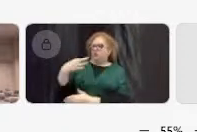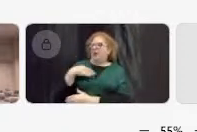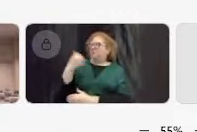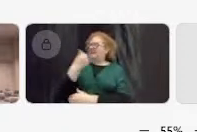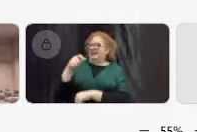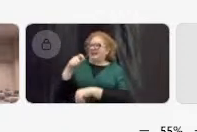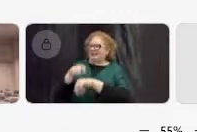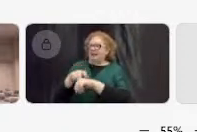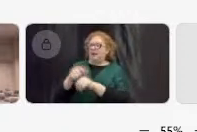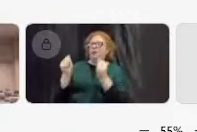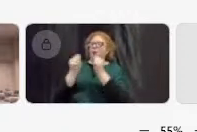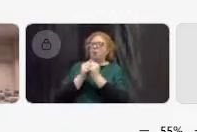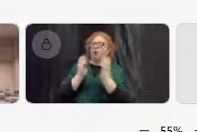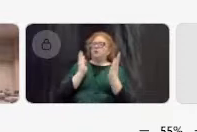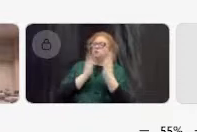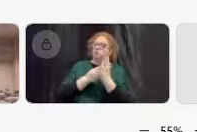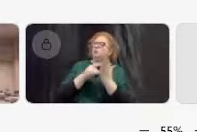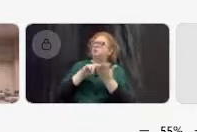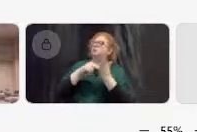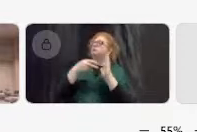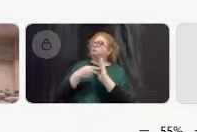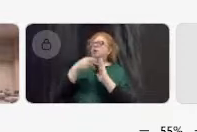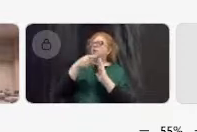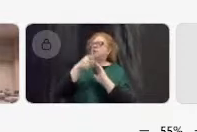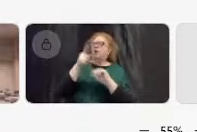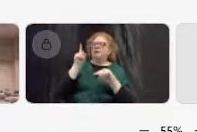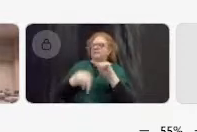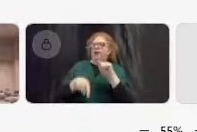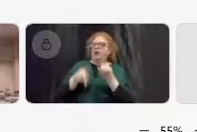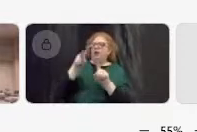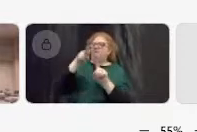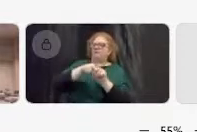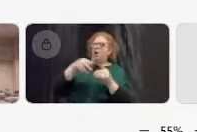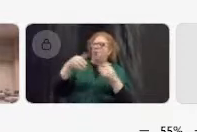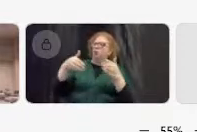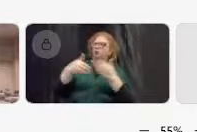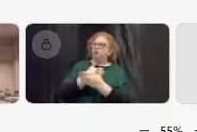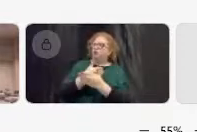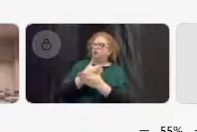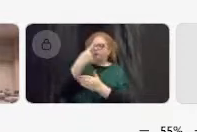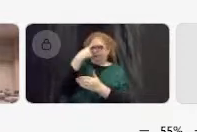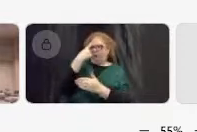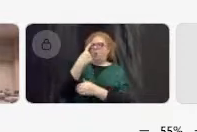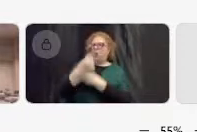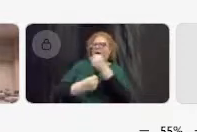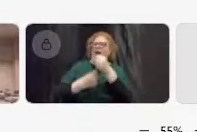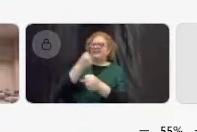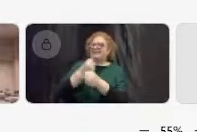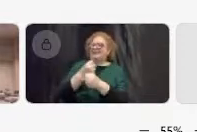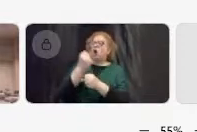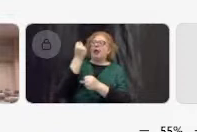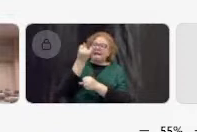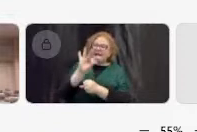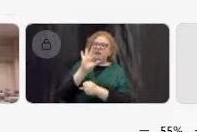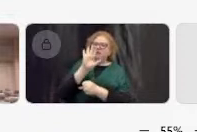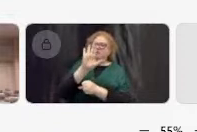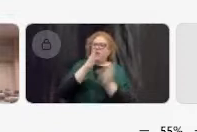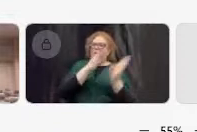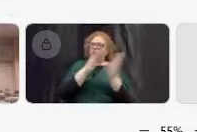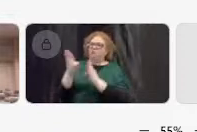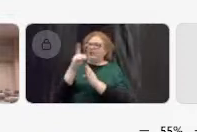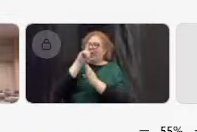With prejudice, they will not be able to file for 1 year anything that is identical or substantially